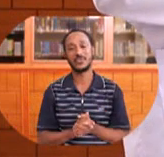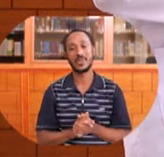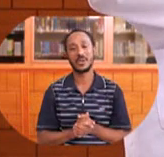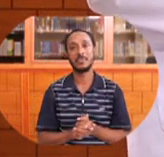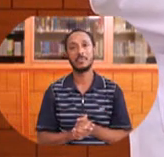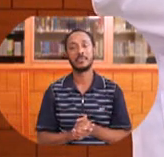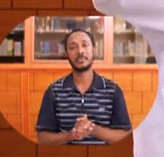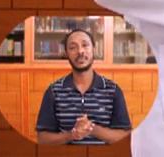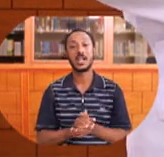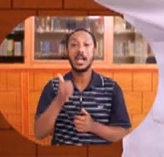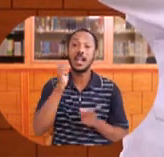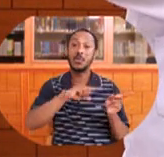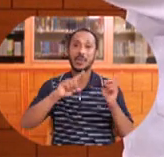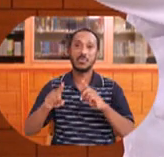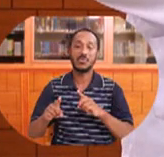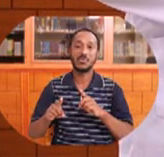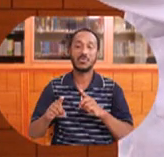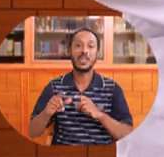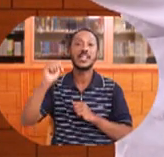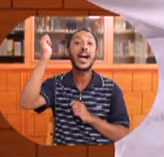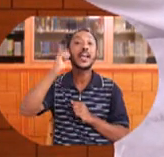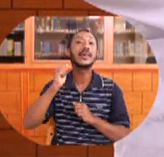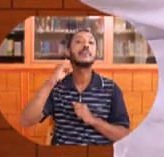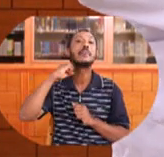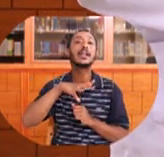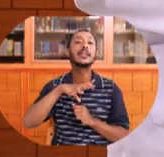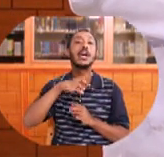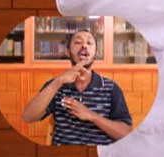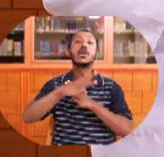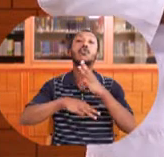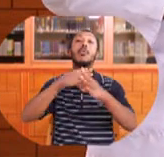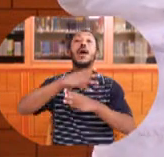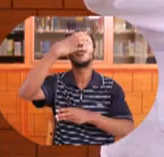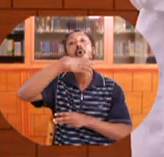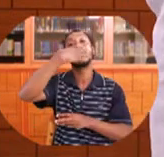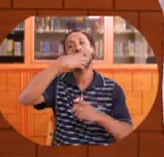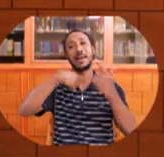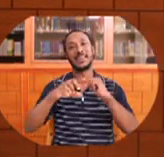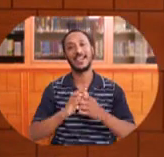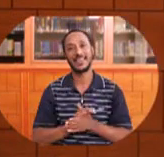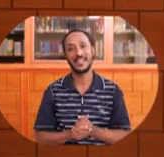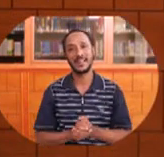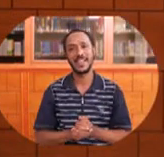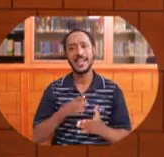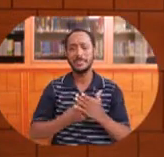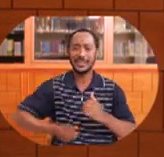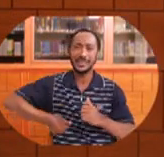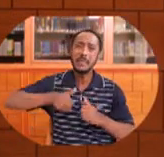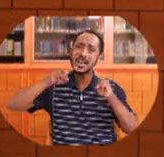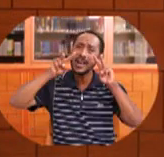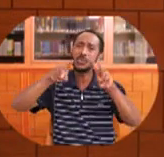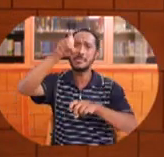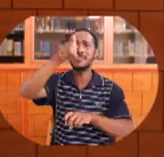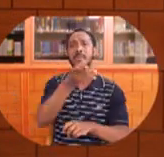related with the effects of air pollution is the global warming. Very, very critical